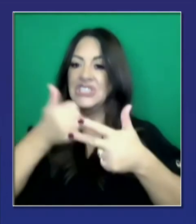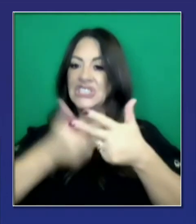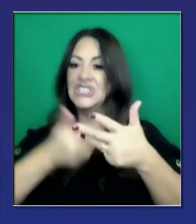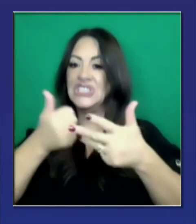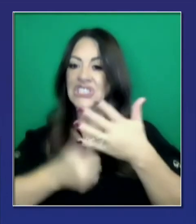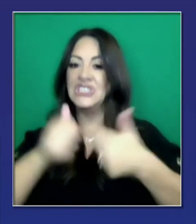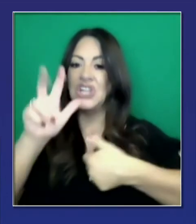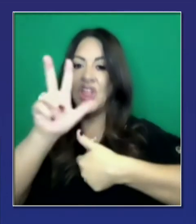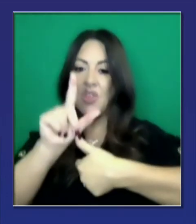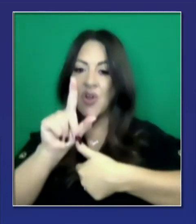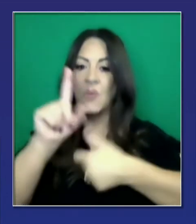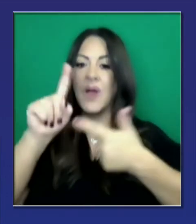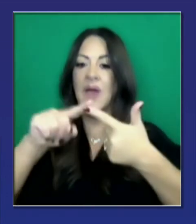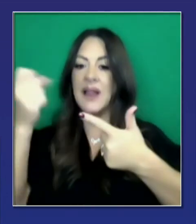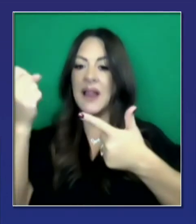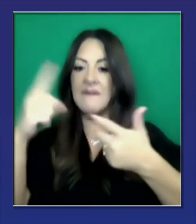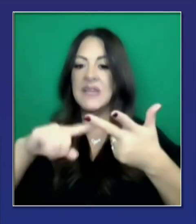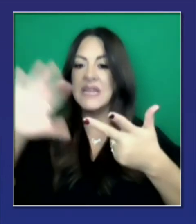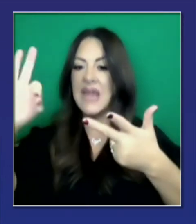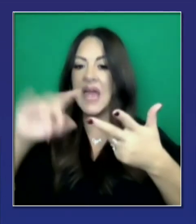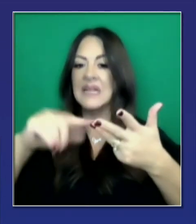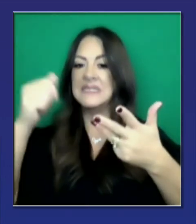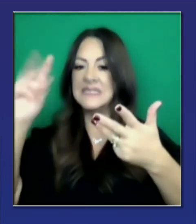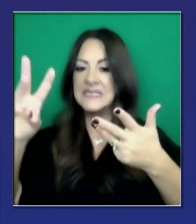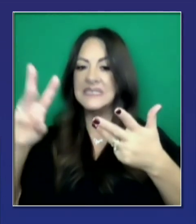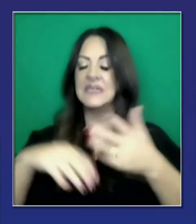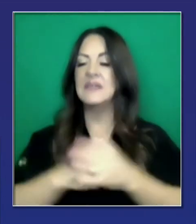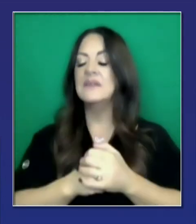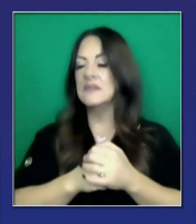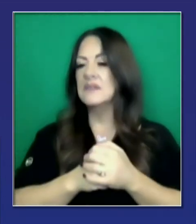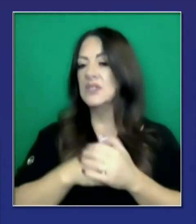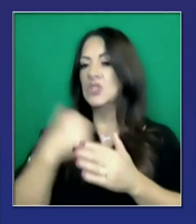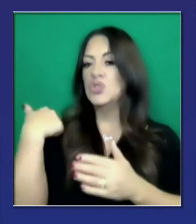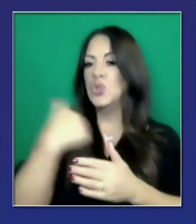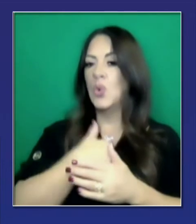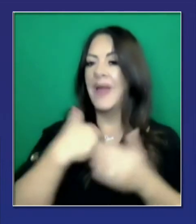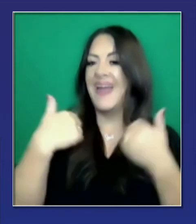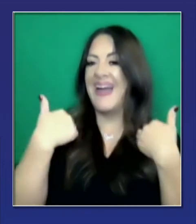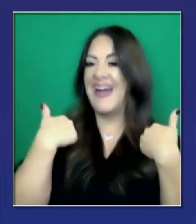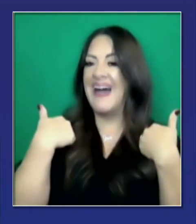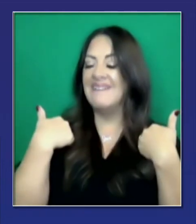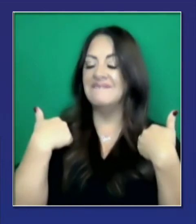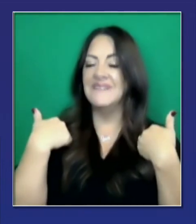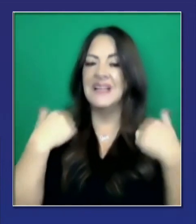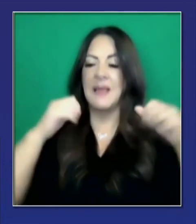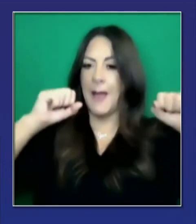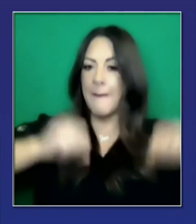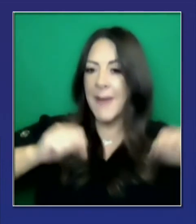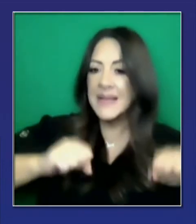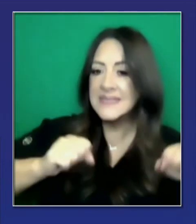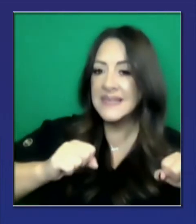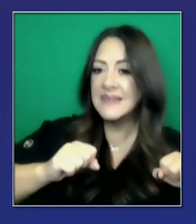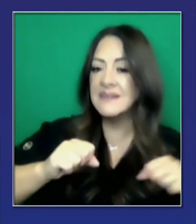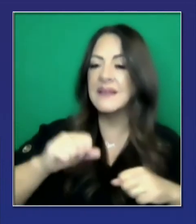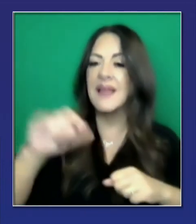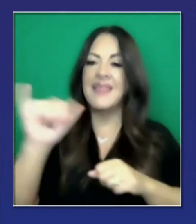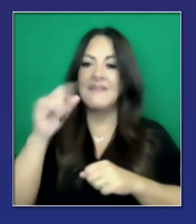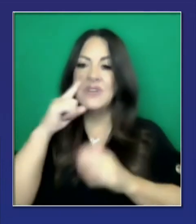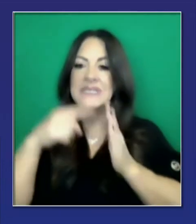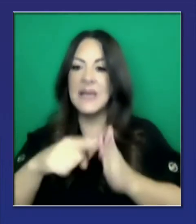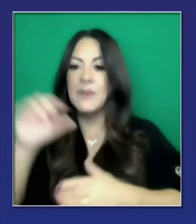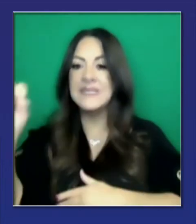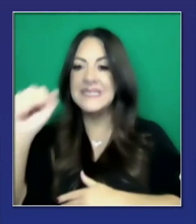the rest of the hospital system. But as we stand these up, our capacity is substantially greater. Just as an example, Sacramento Sleep